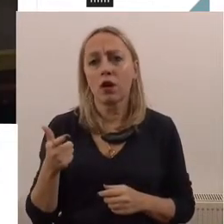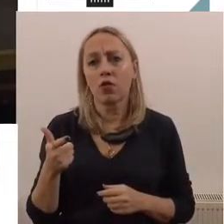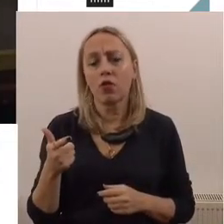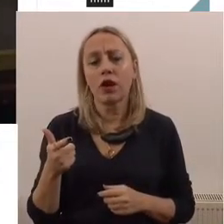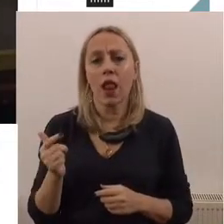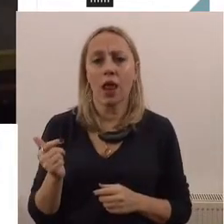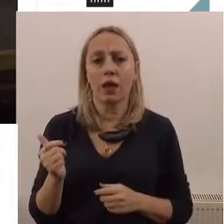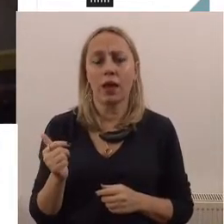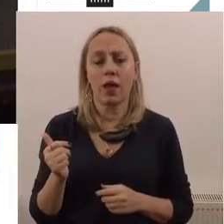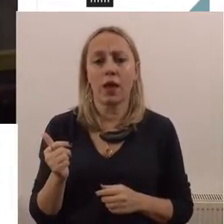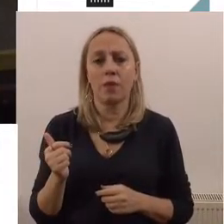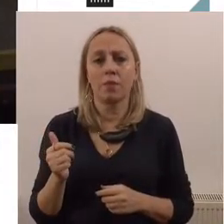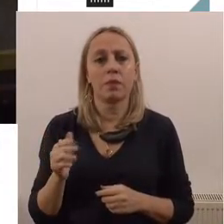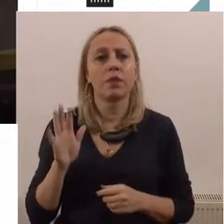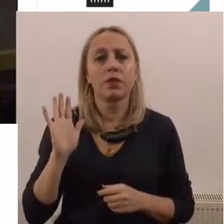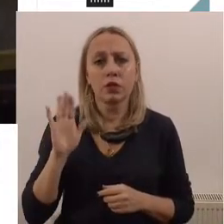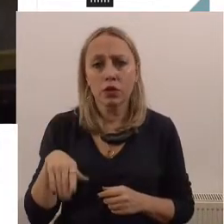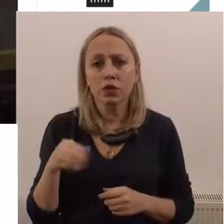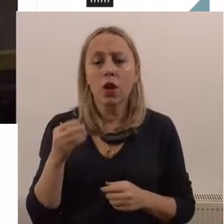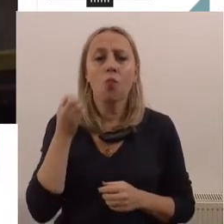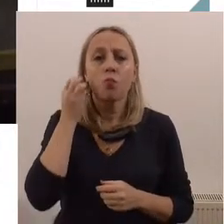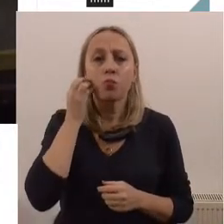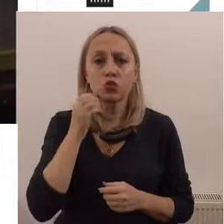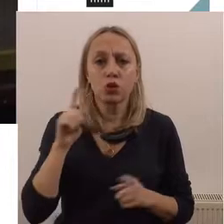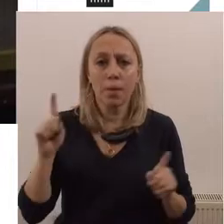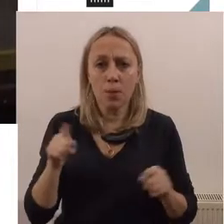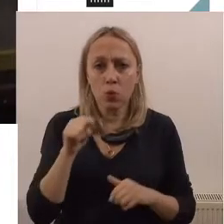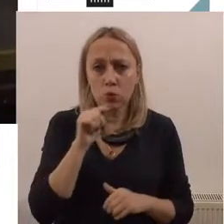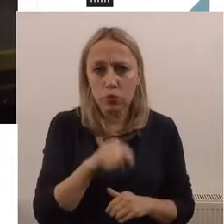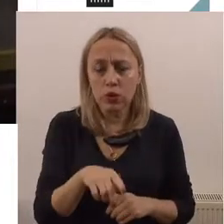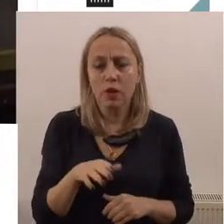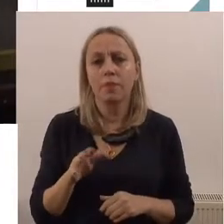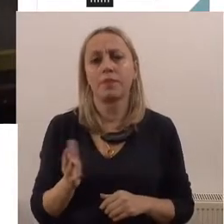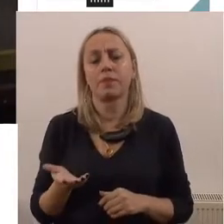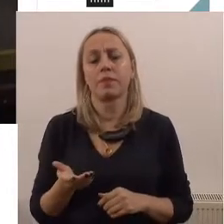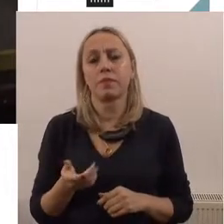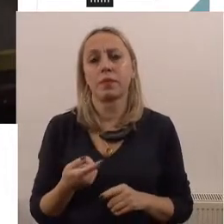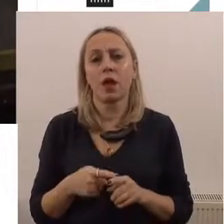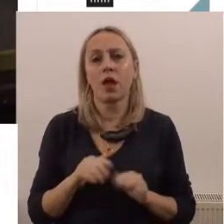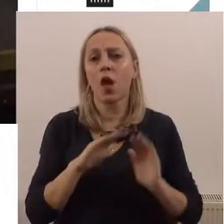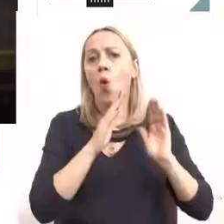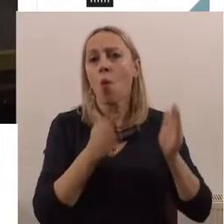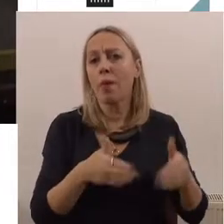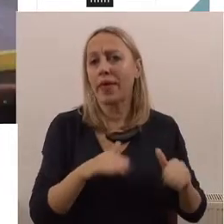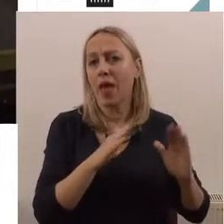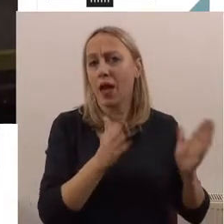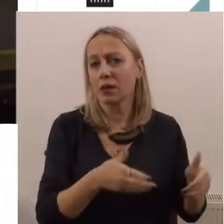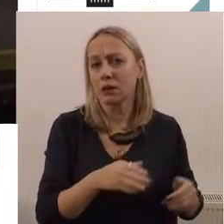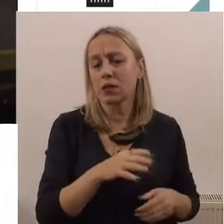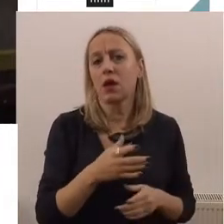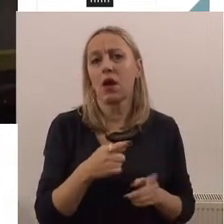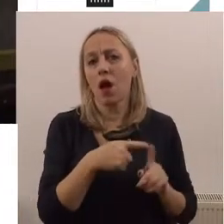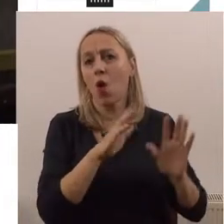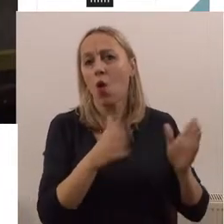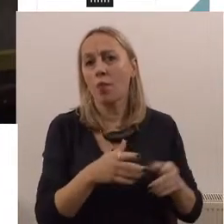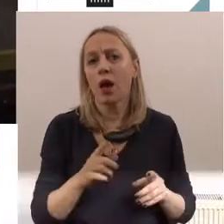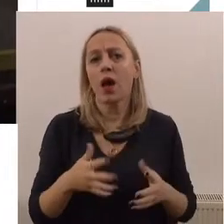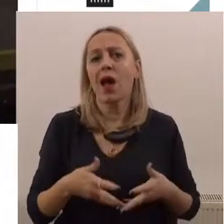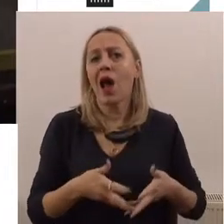And it's not about the Tretyakov Gallery only, it's also about the Pushkin Museum.